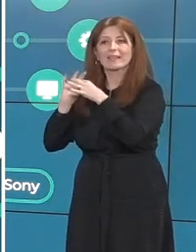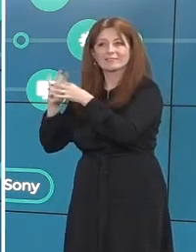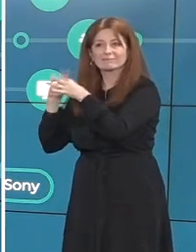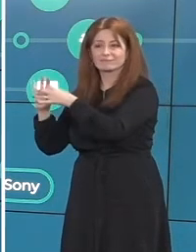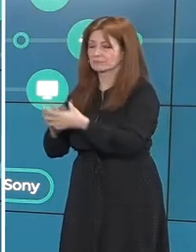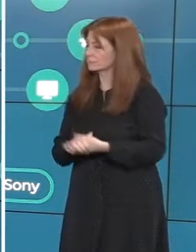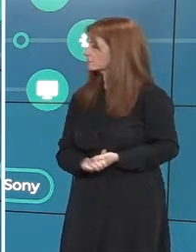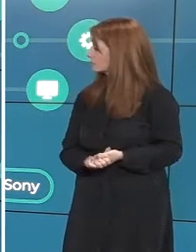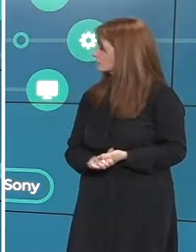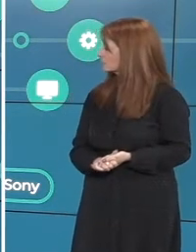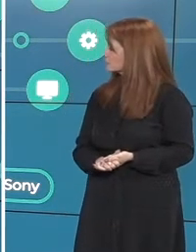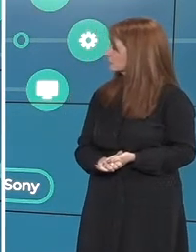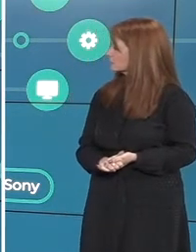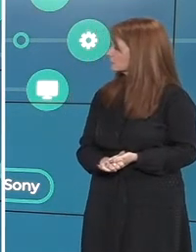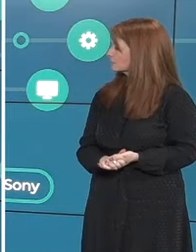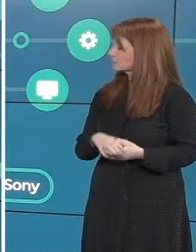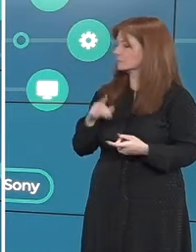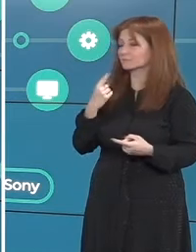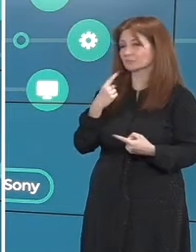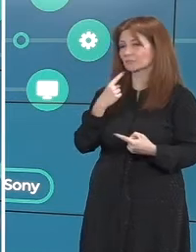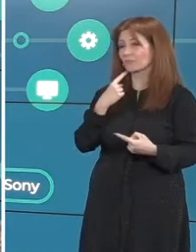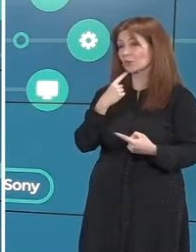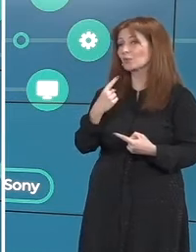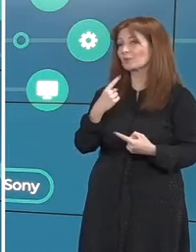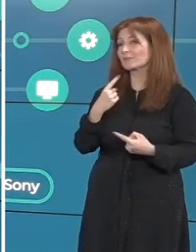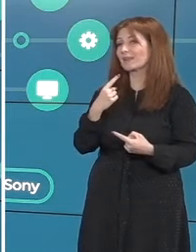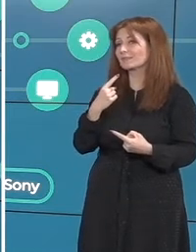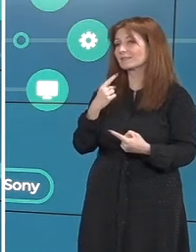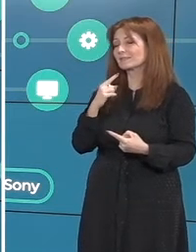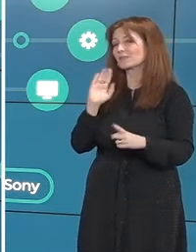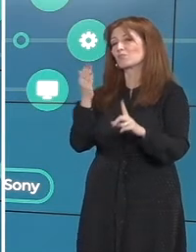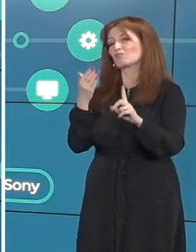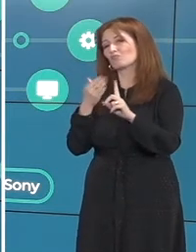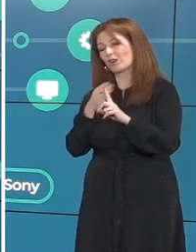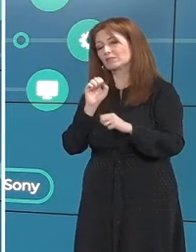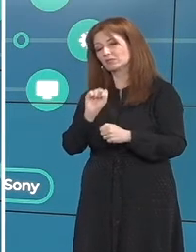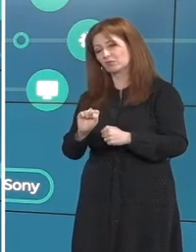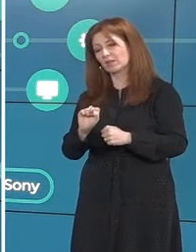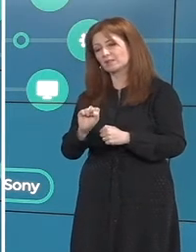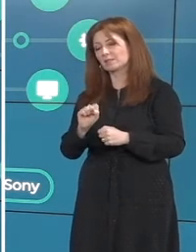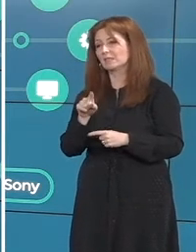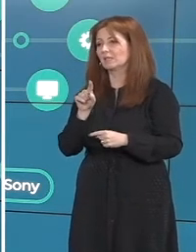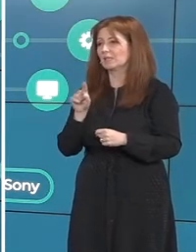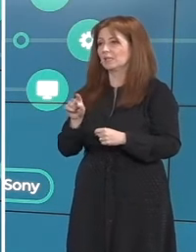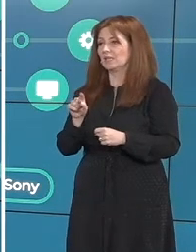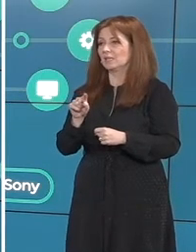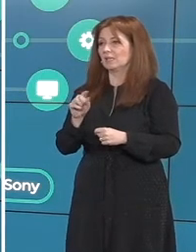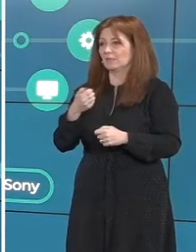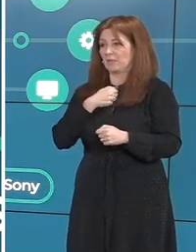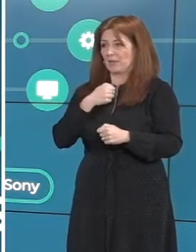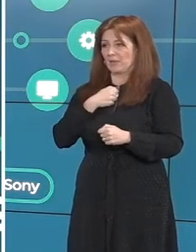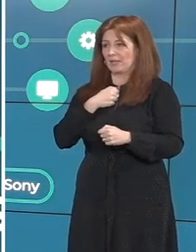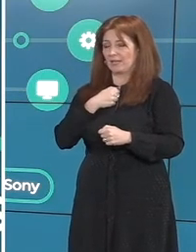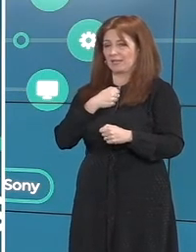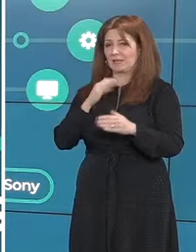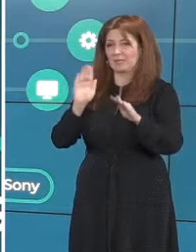Yeah, I mean, it's that sort of you said, we did approach. I think for me, so speaking from Barclays first, having a multitude of ways that people can give you